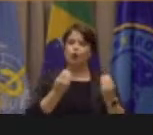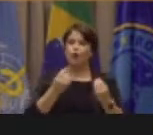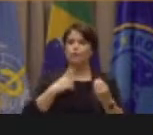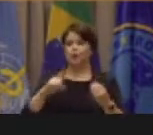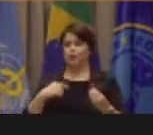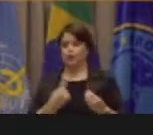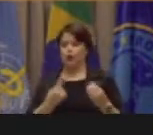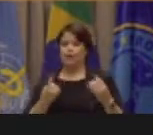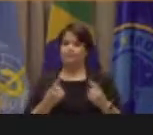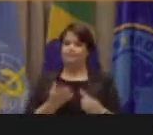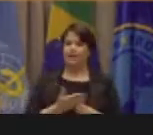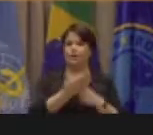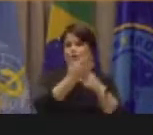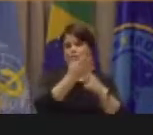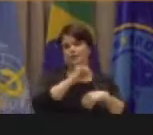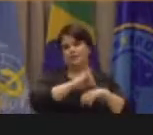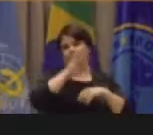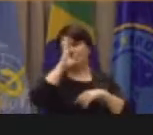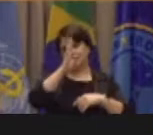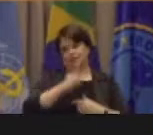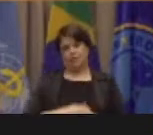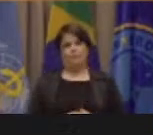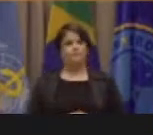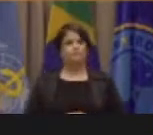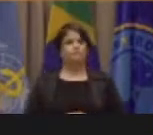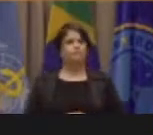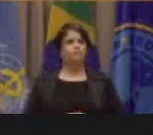with his or her own